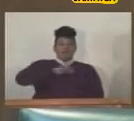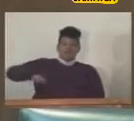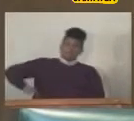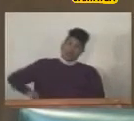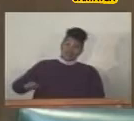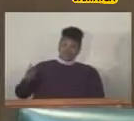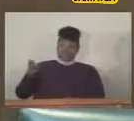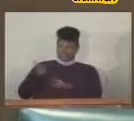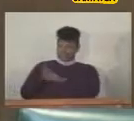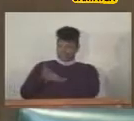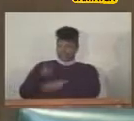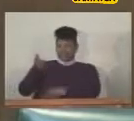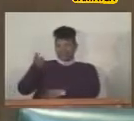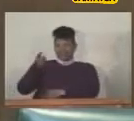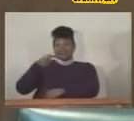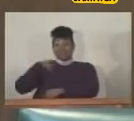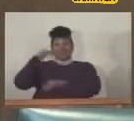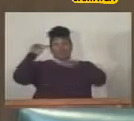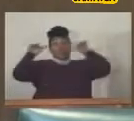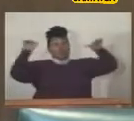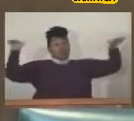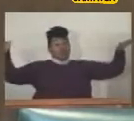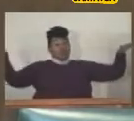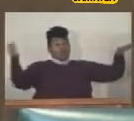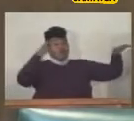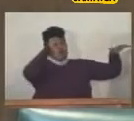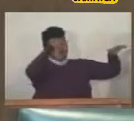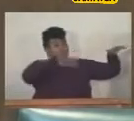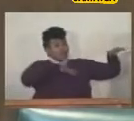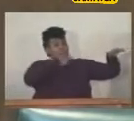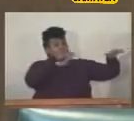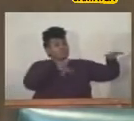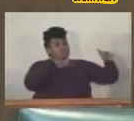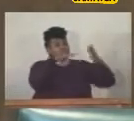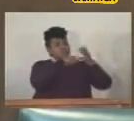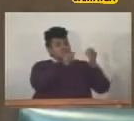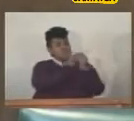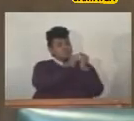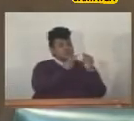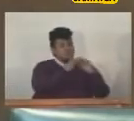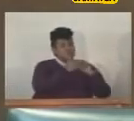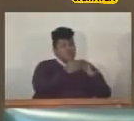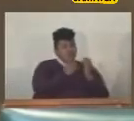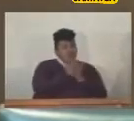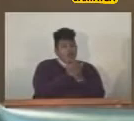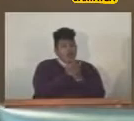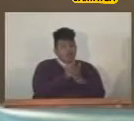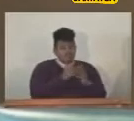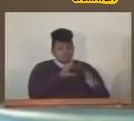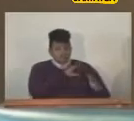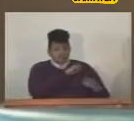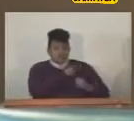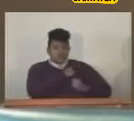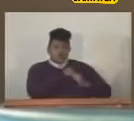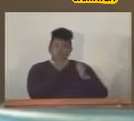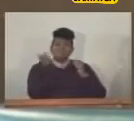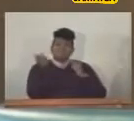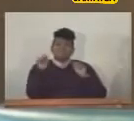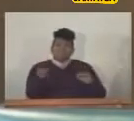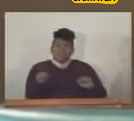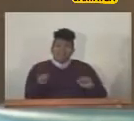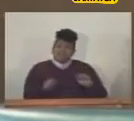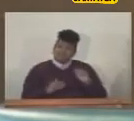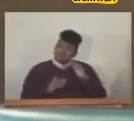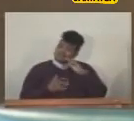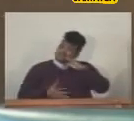More than ever, I call on every man and woman to stand with their nation and help the security forces in all possible ways. Above